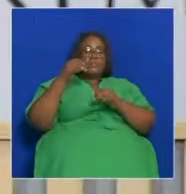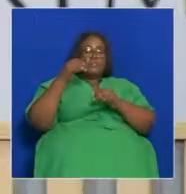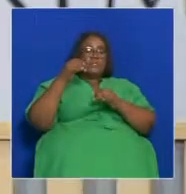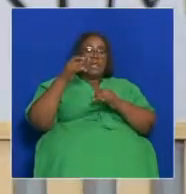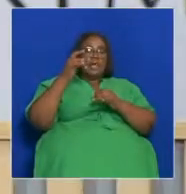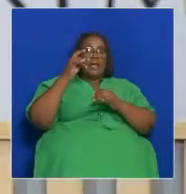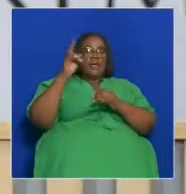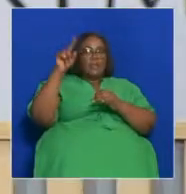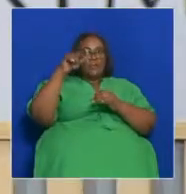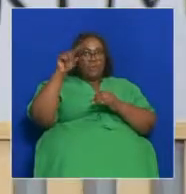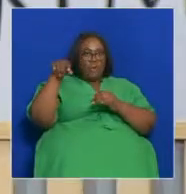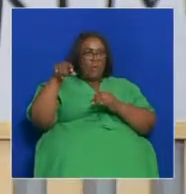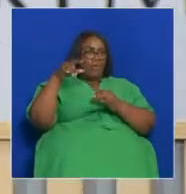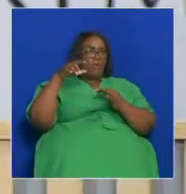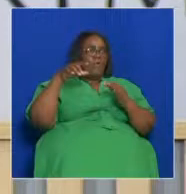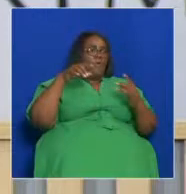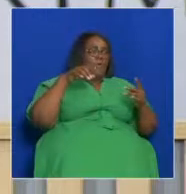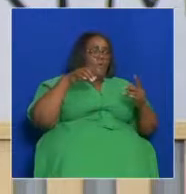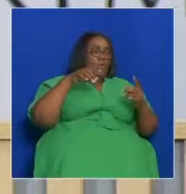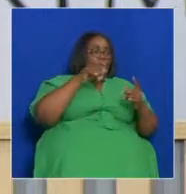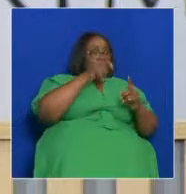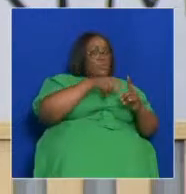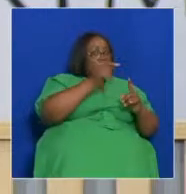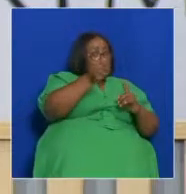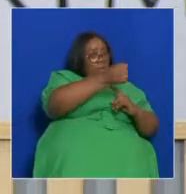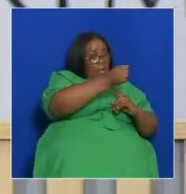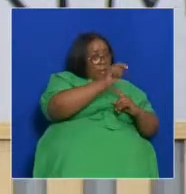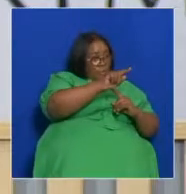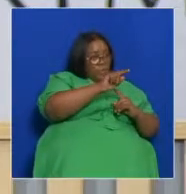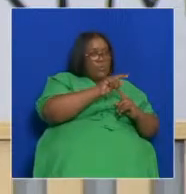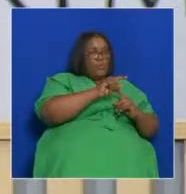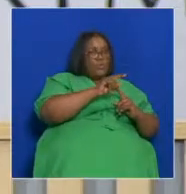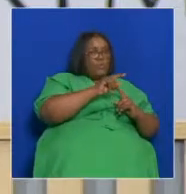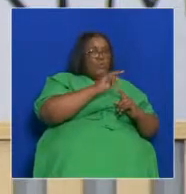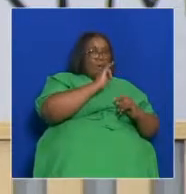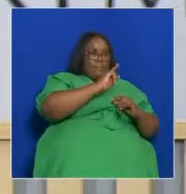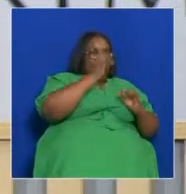I'm asking you. Can you just comment to that? Chair,